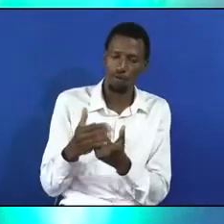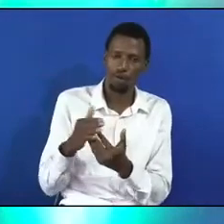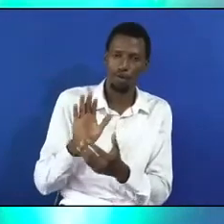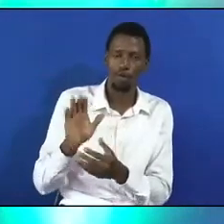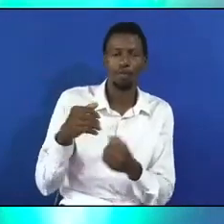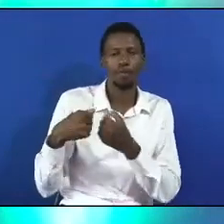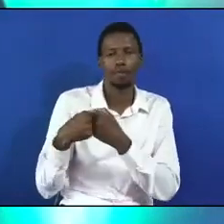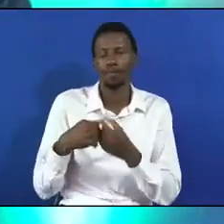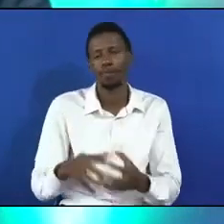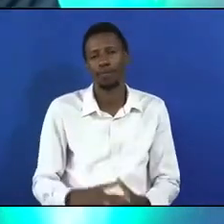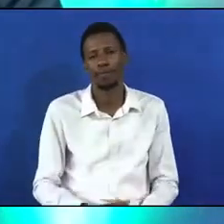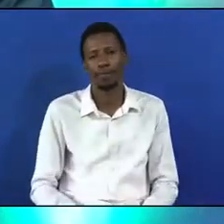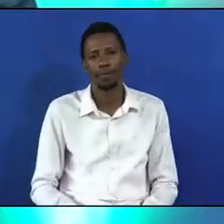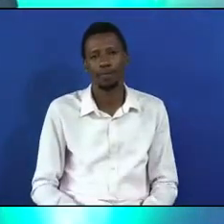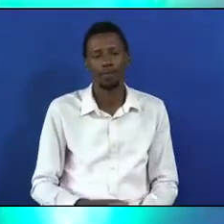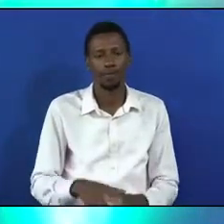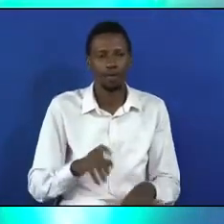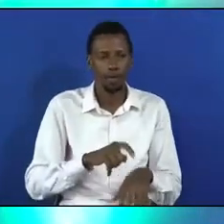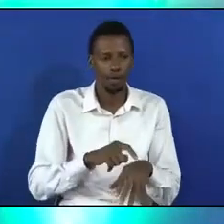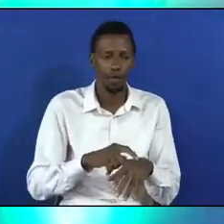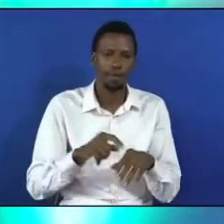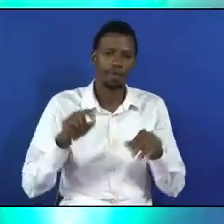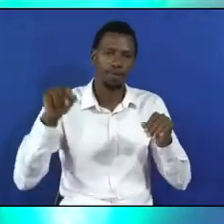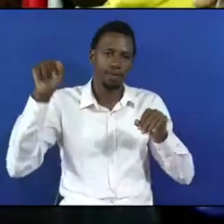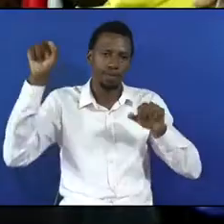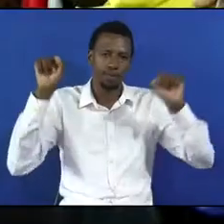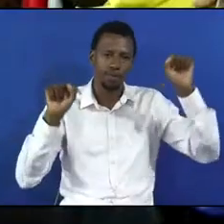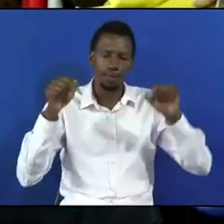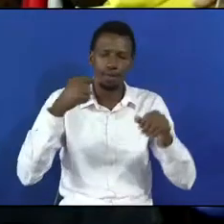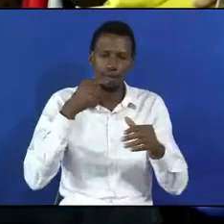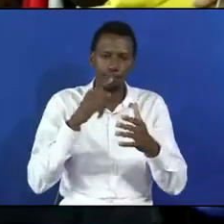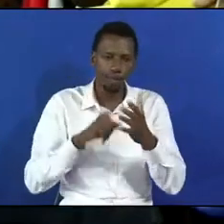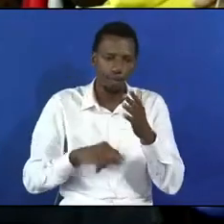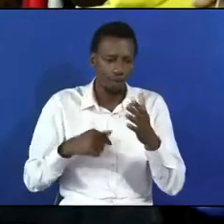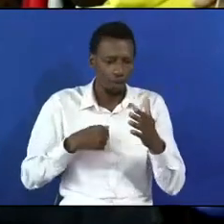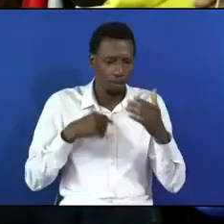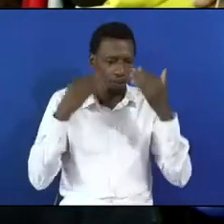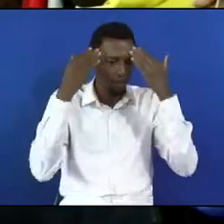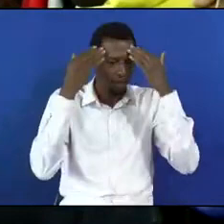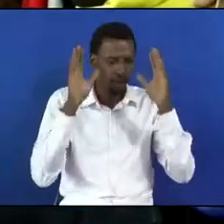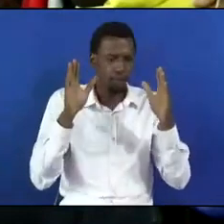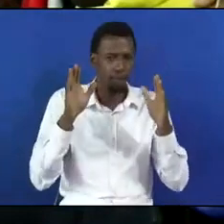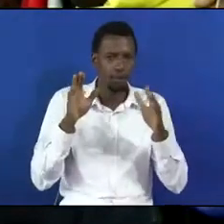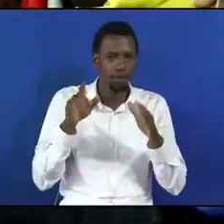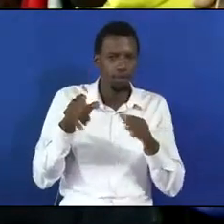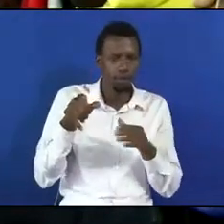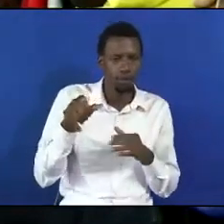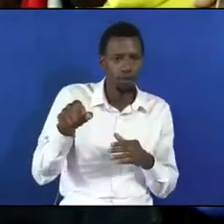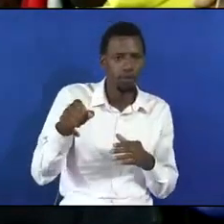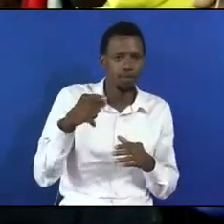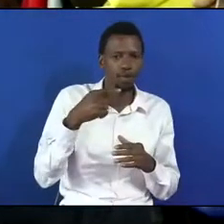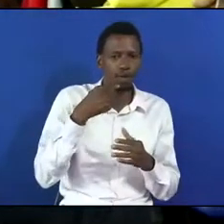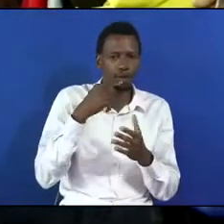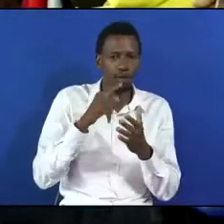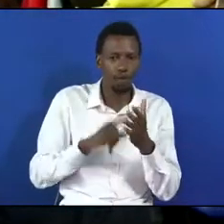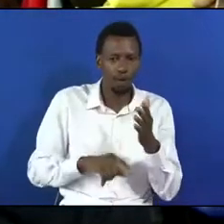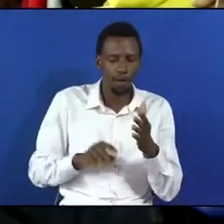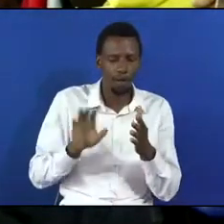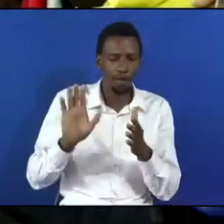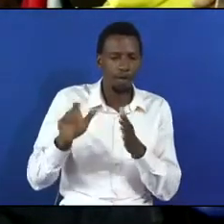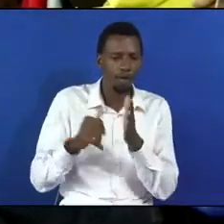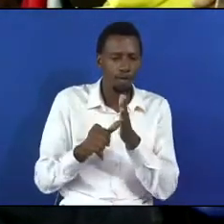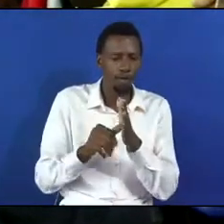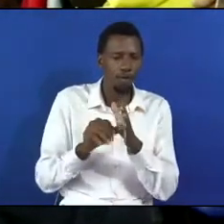that challenge. When Cain said, "I don't know," and he insinuated that it is not his